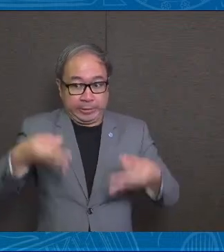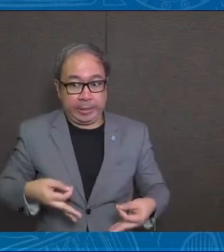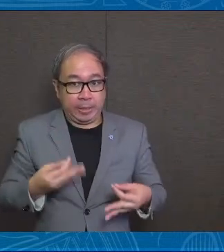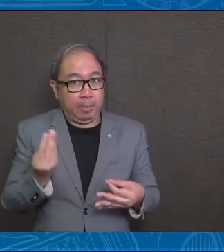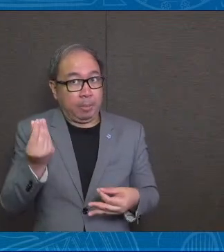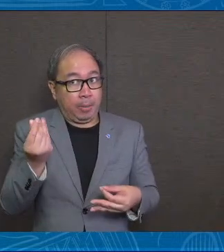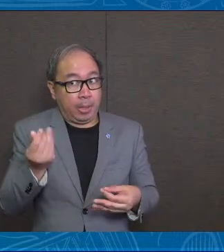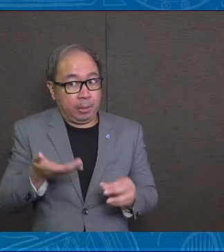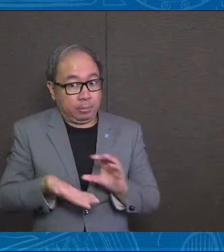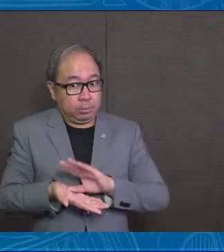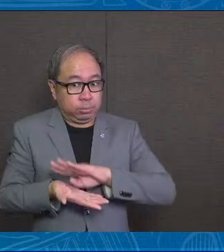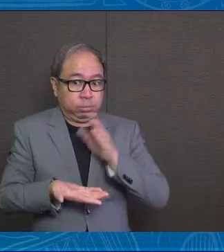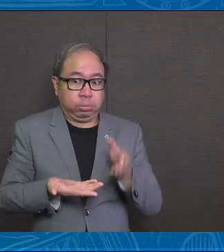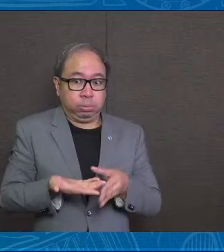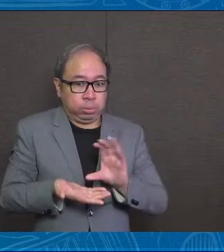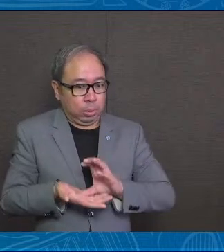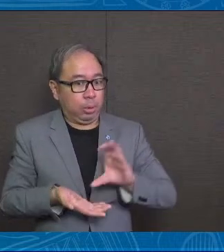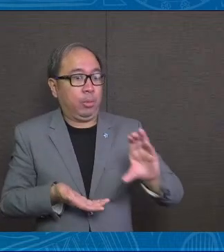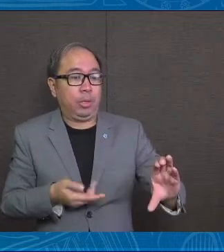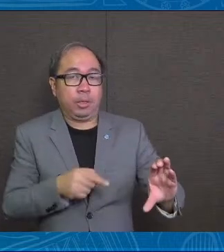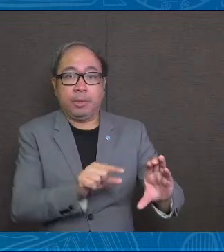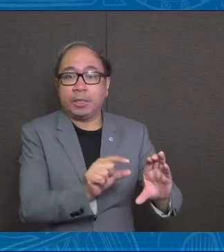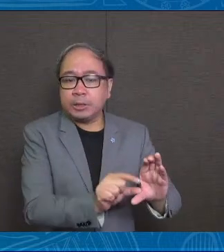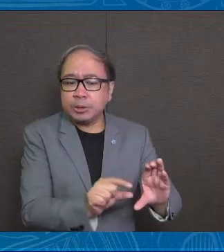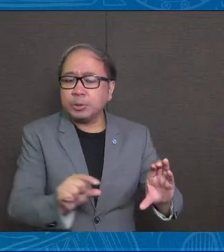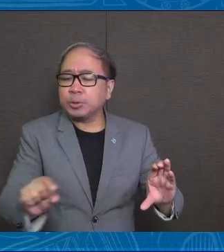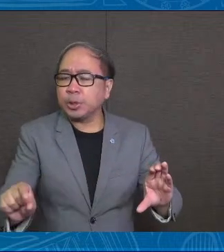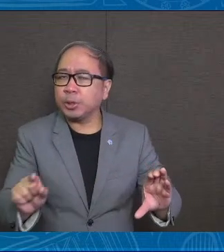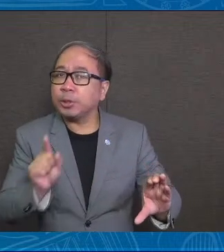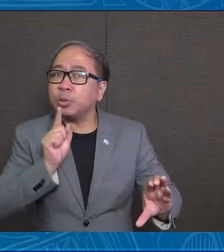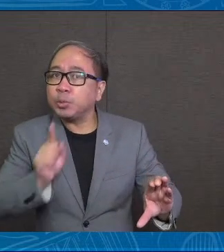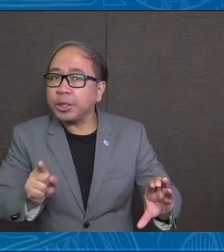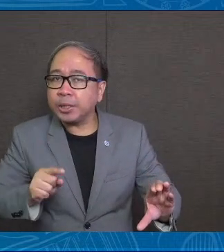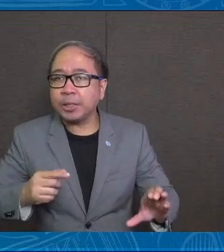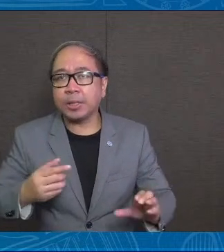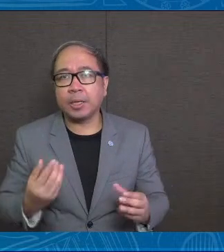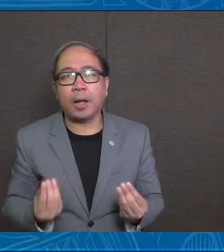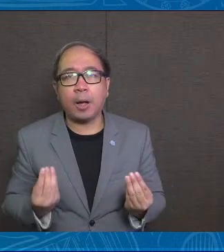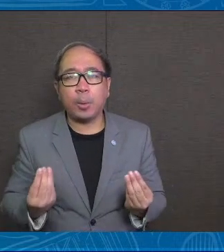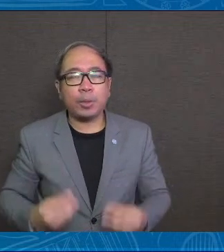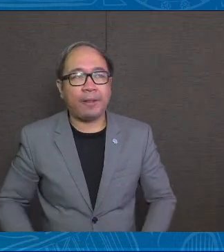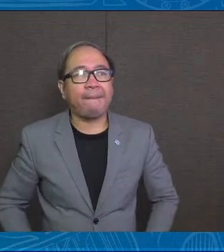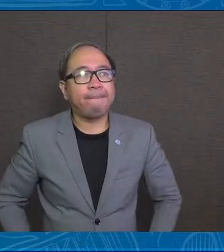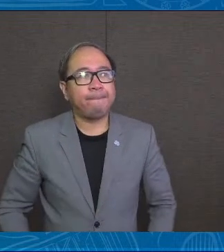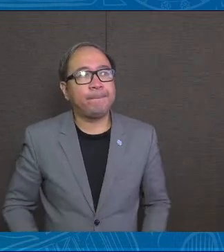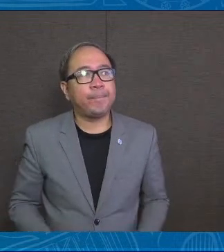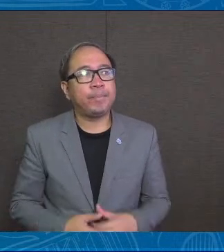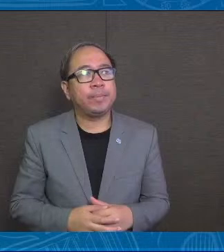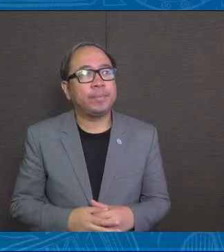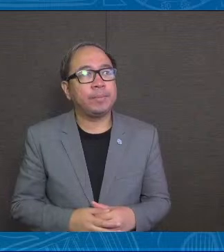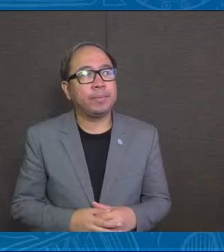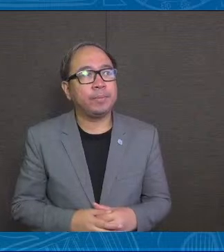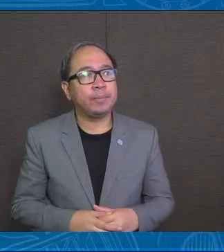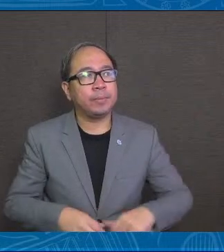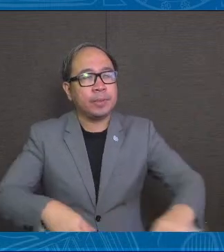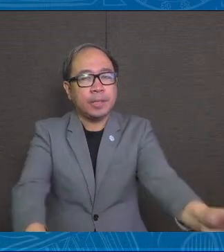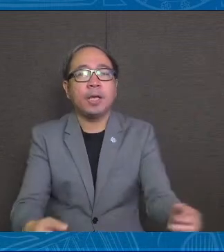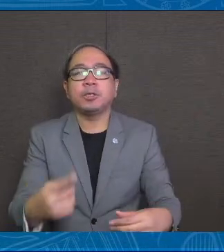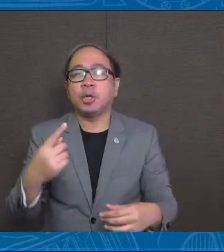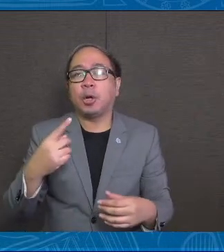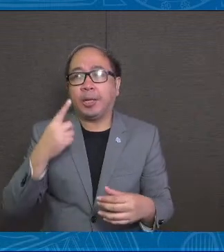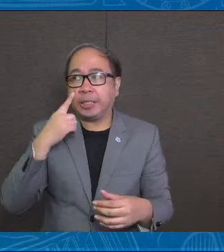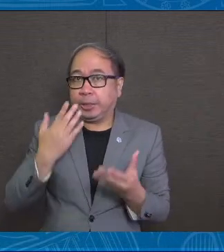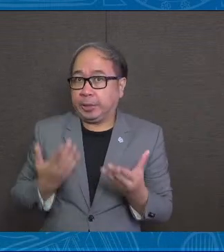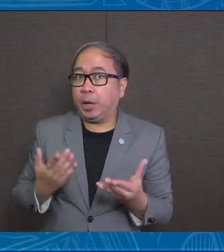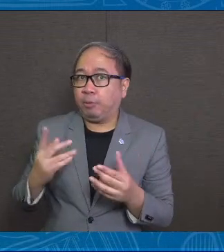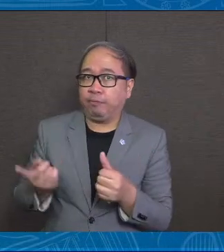Okay, okay, we'll get you to respond what is fresh. I wanted to actually take the questions first, and then I'll ask the